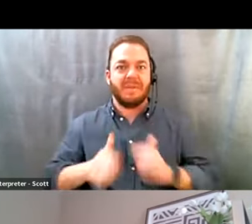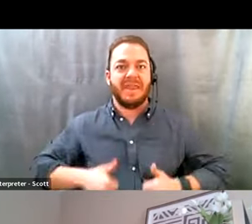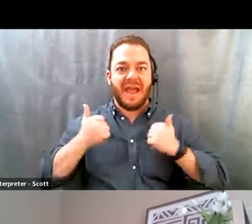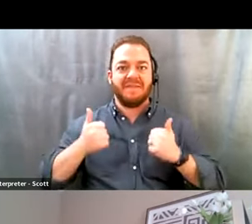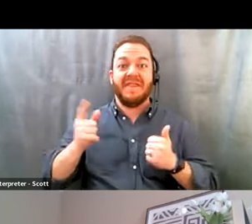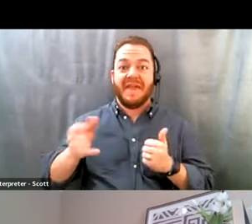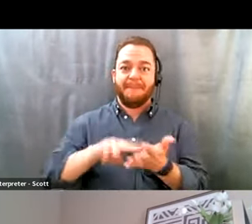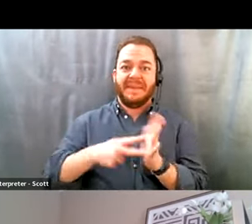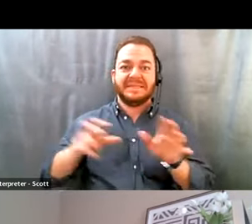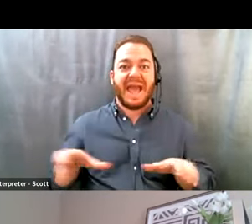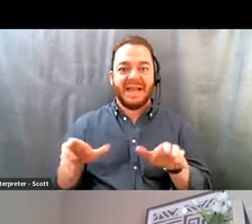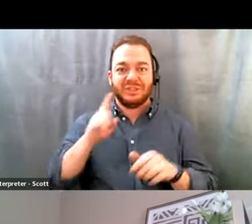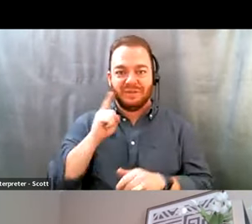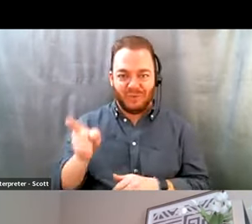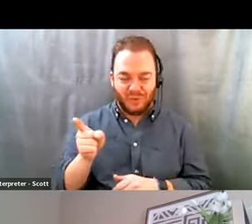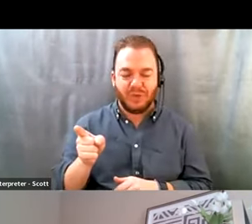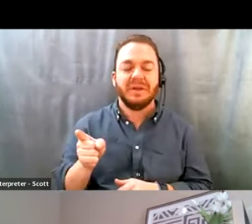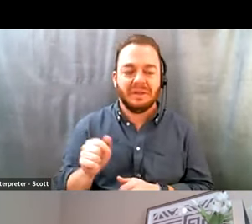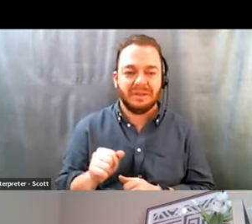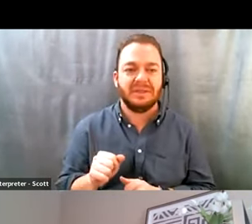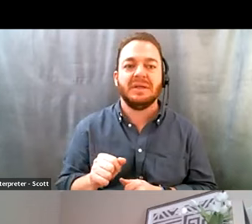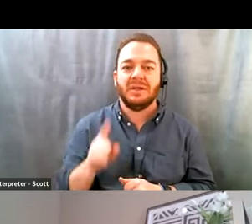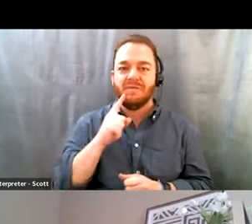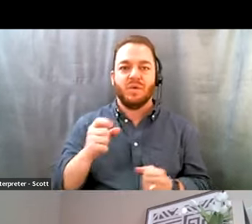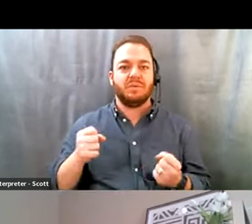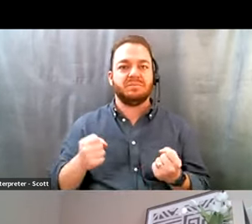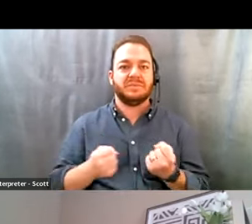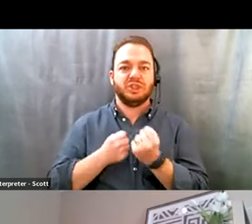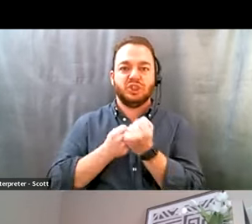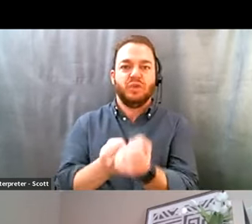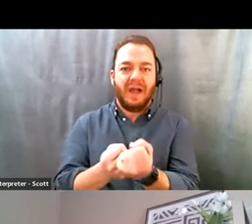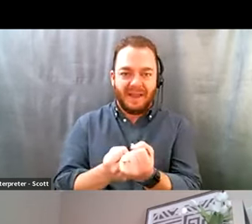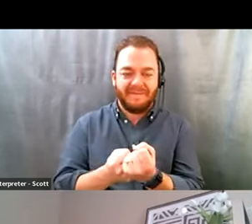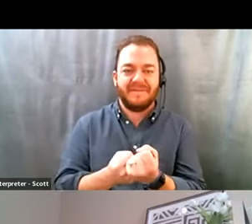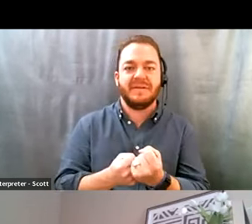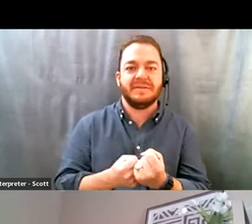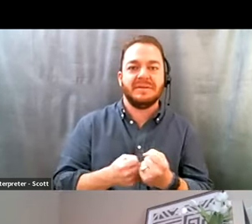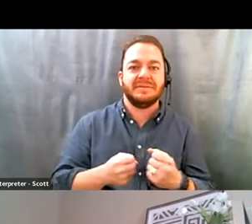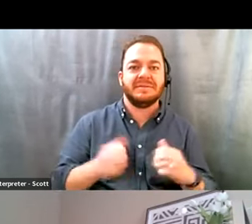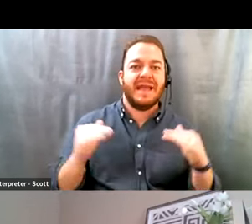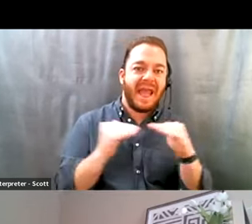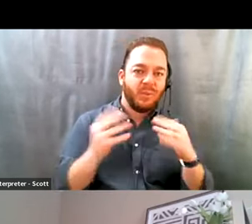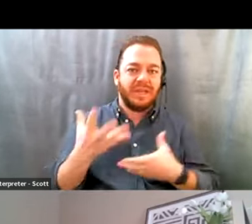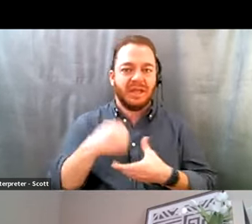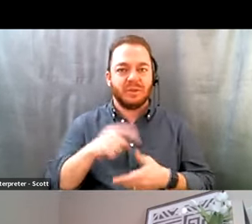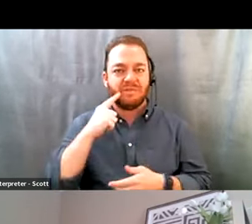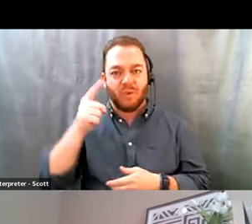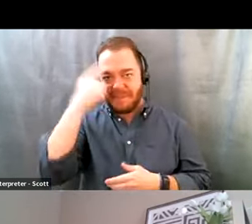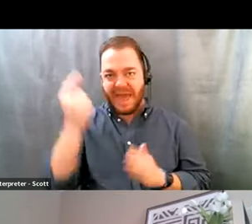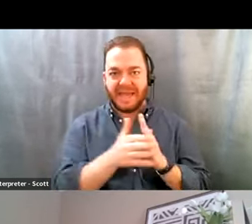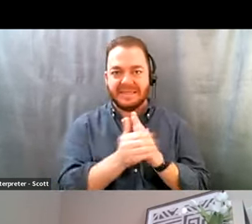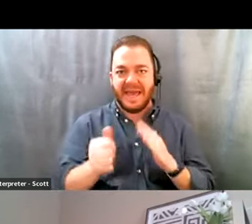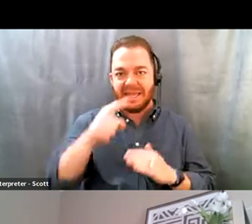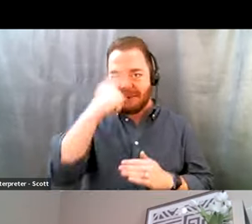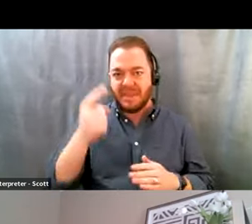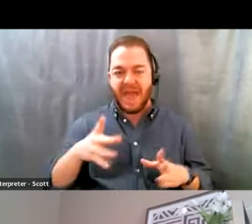Absolutely. You know, to drive equity and inclusion for Black talent and Black-owned businesses in the architecture,